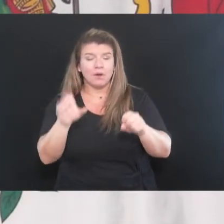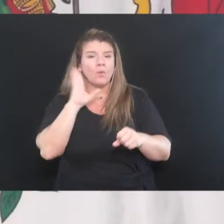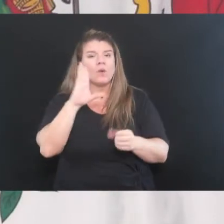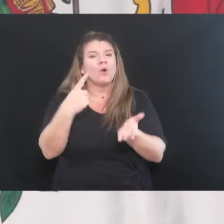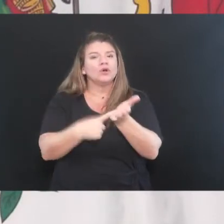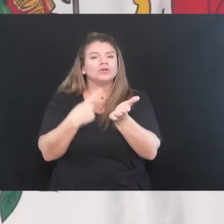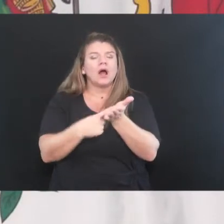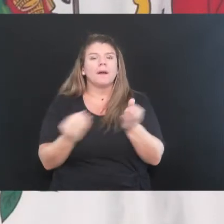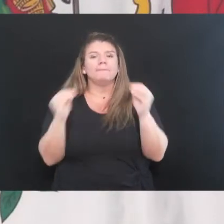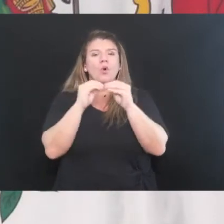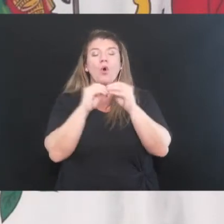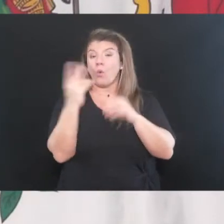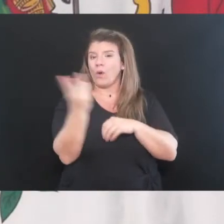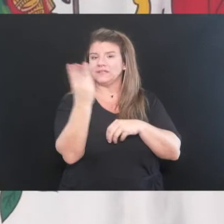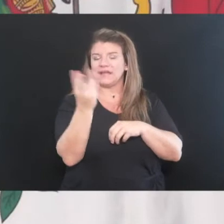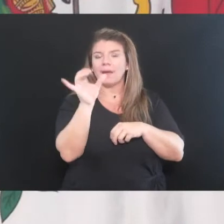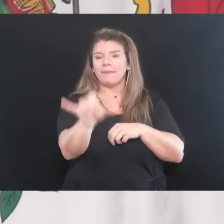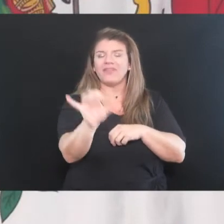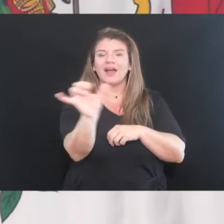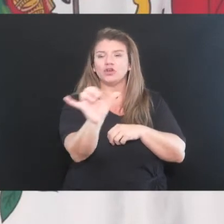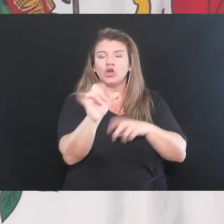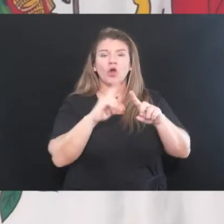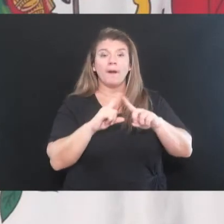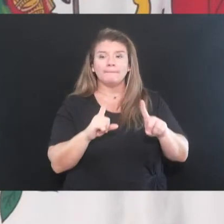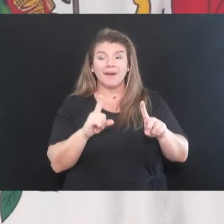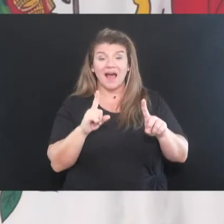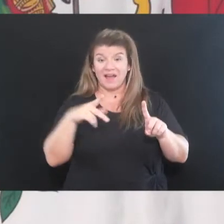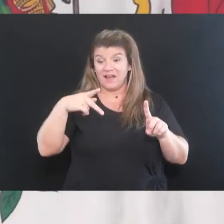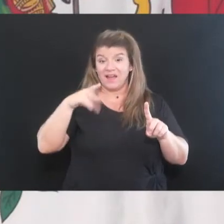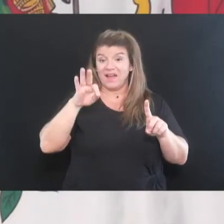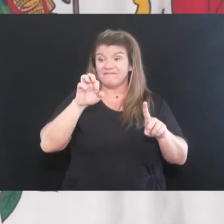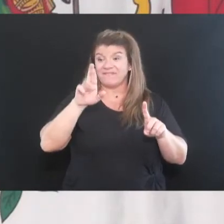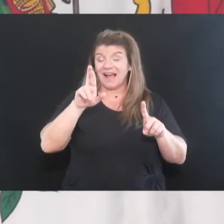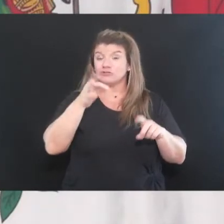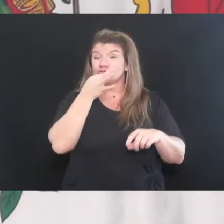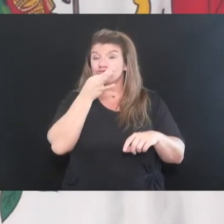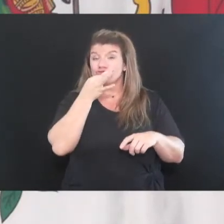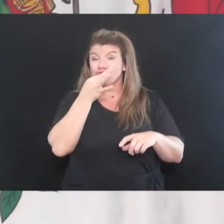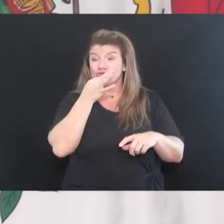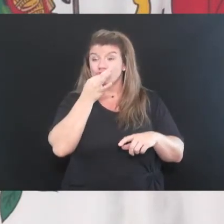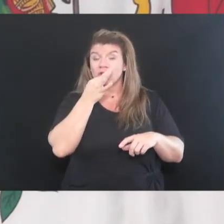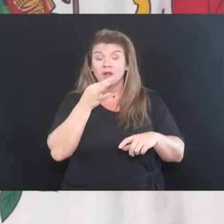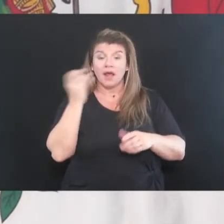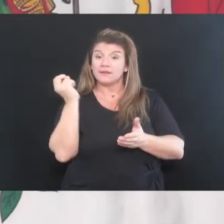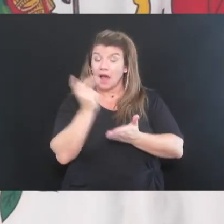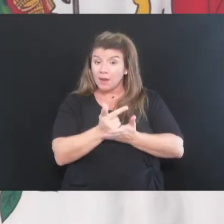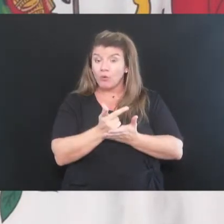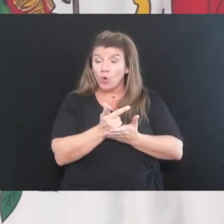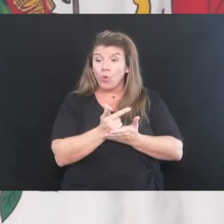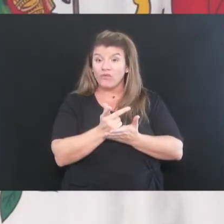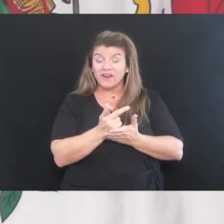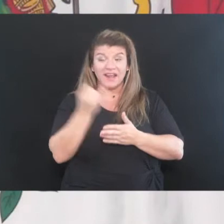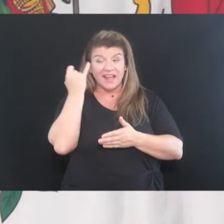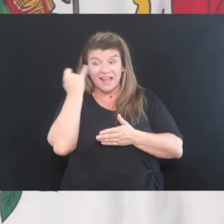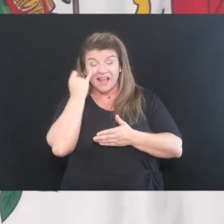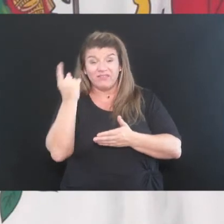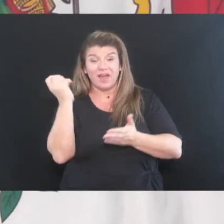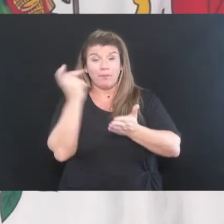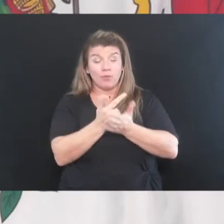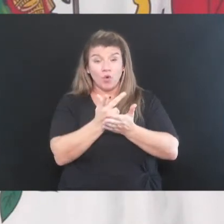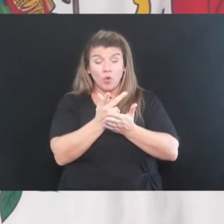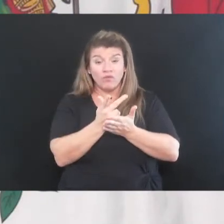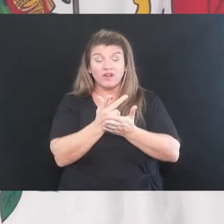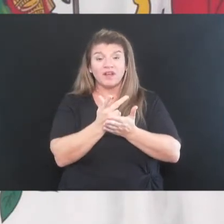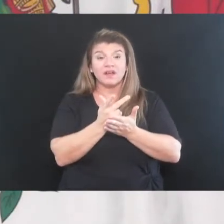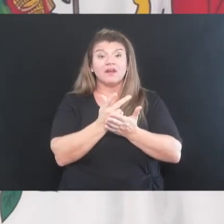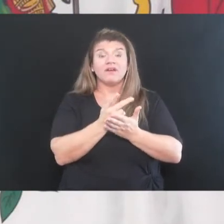to you more on Wednesday about this, but I think Pfizer is right on the verge or has gotten approved. And if they've gotten approved from the